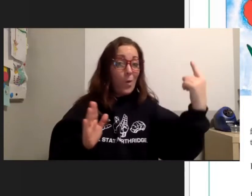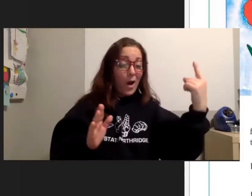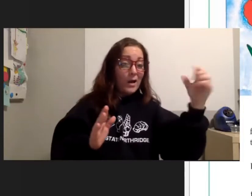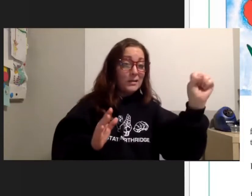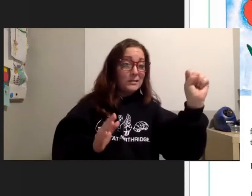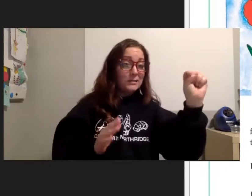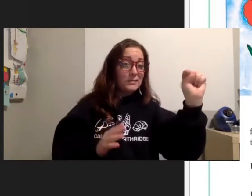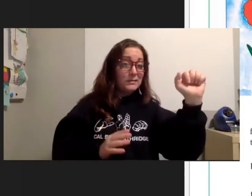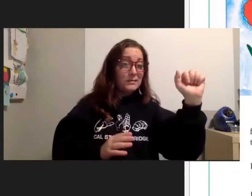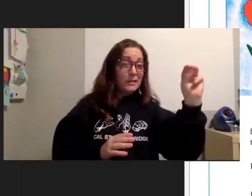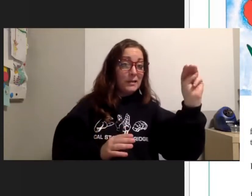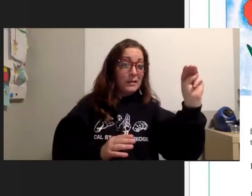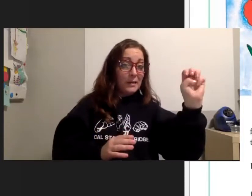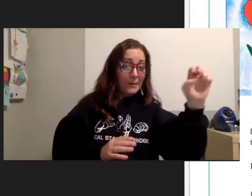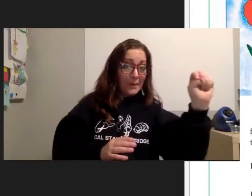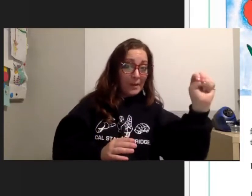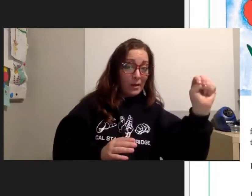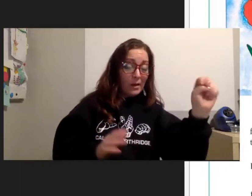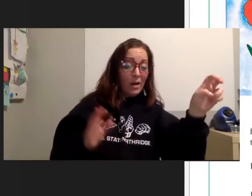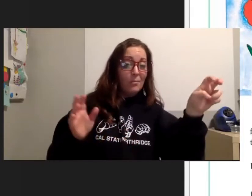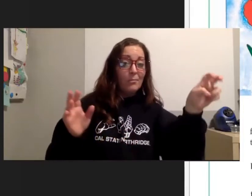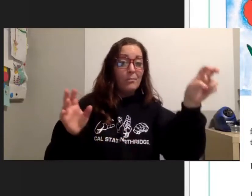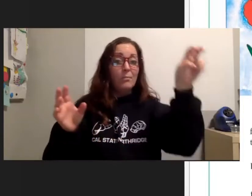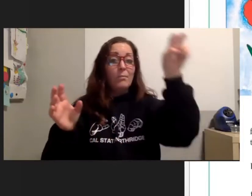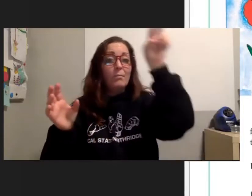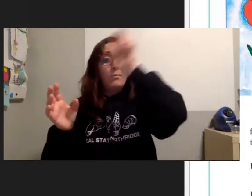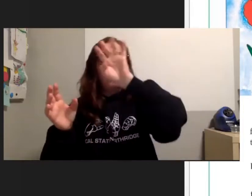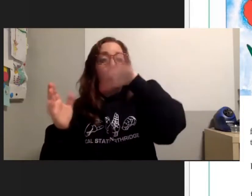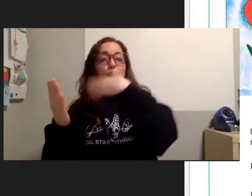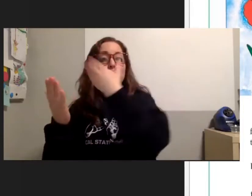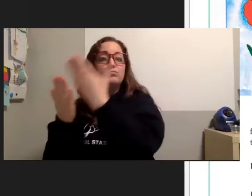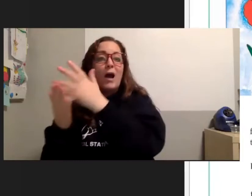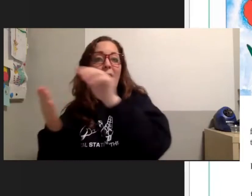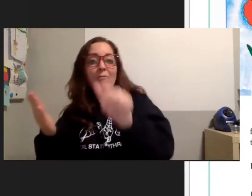must land from the stamen